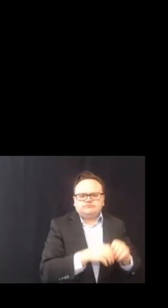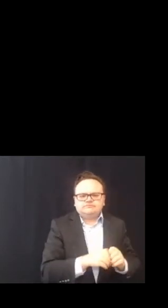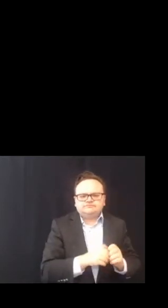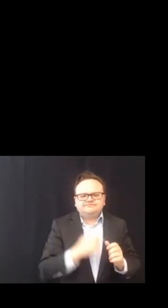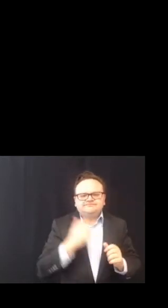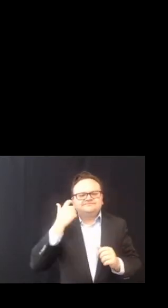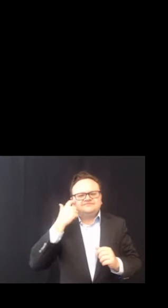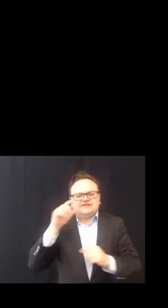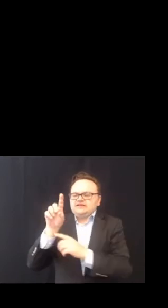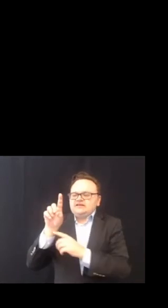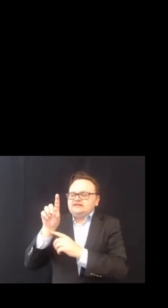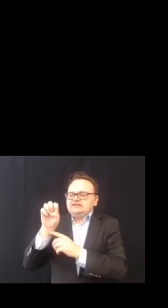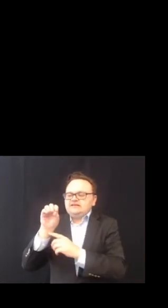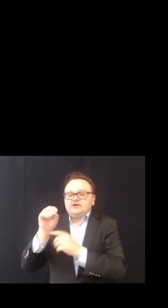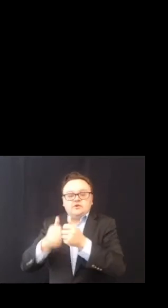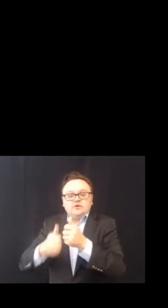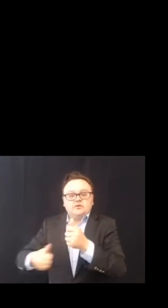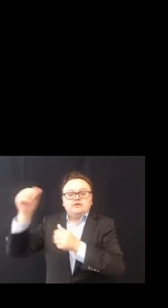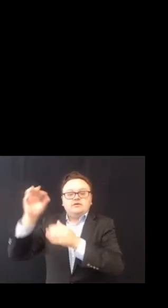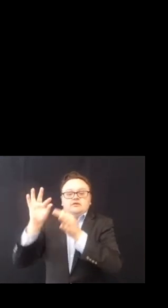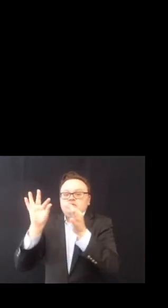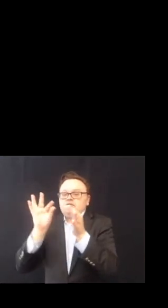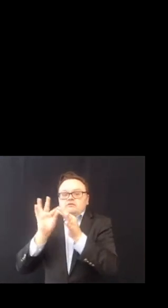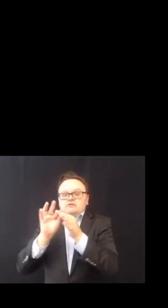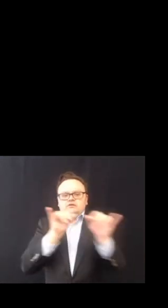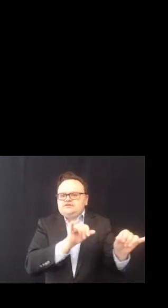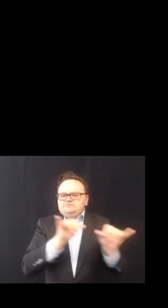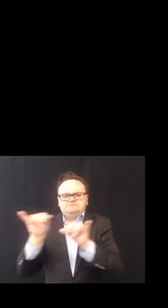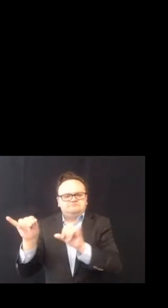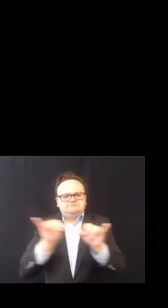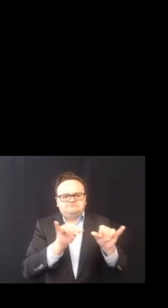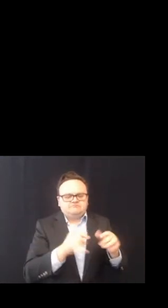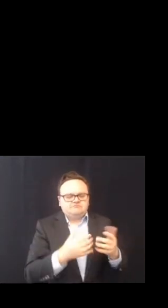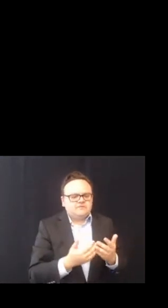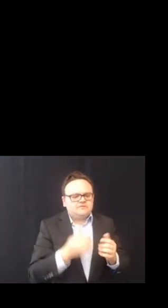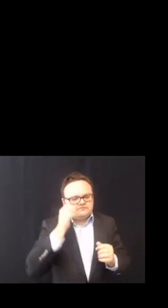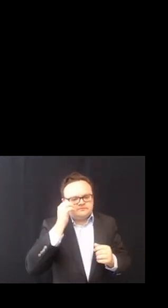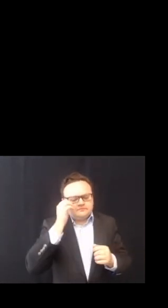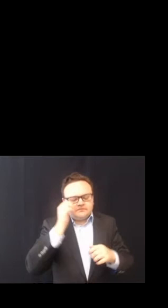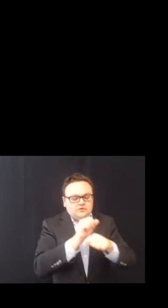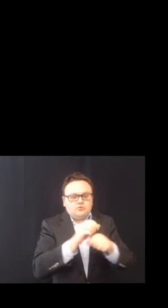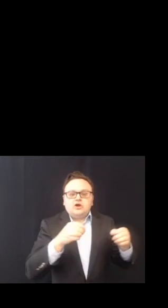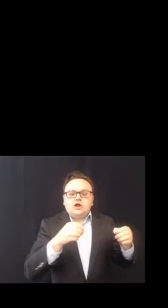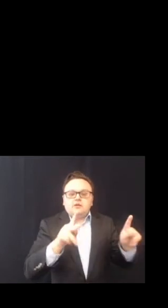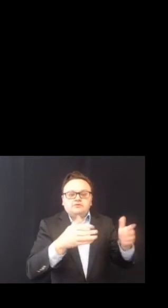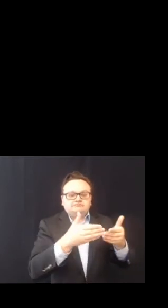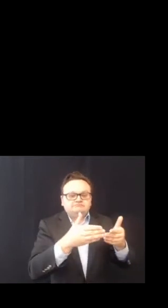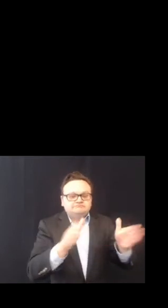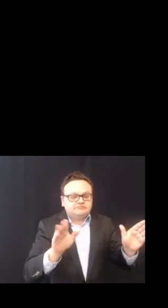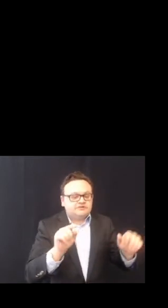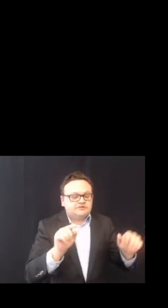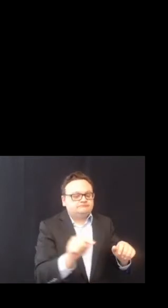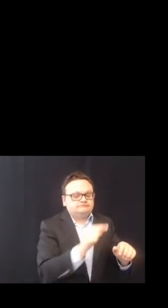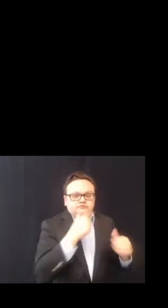Department of Economic Opportunity, providing employment opportunities and opening doors for individuals with disabilities really does